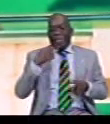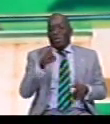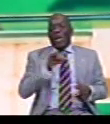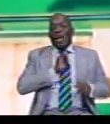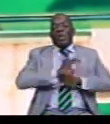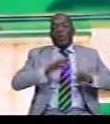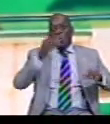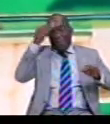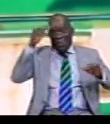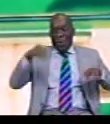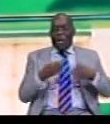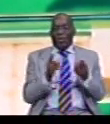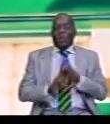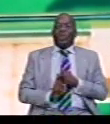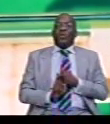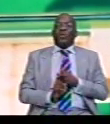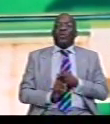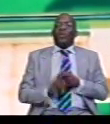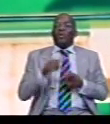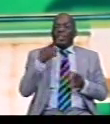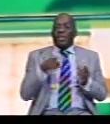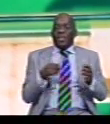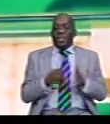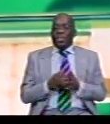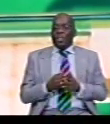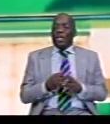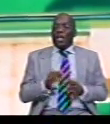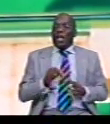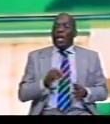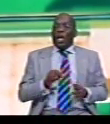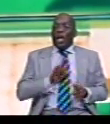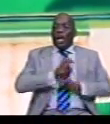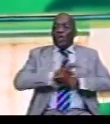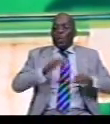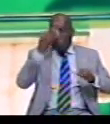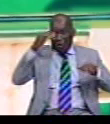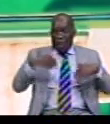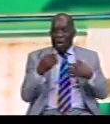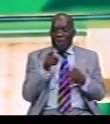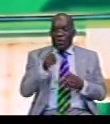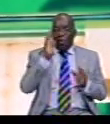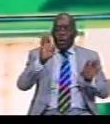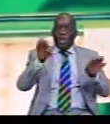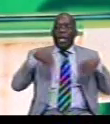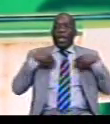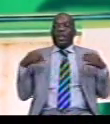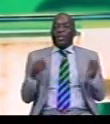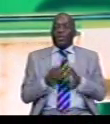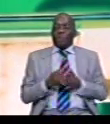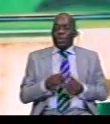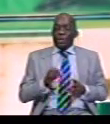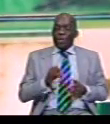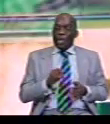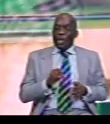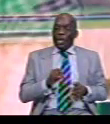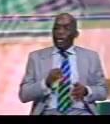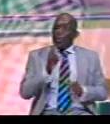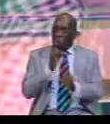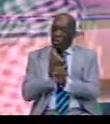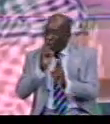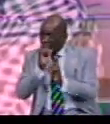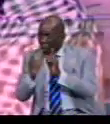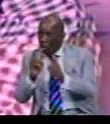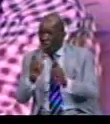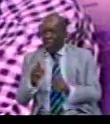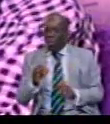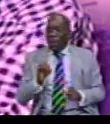you will accept this. You say, talk now. What's the problem? I saw something. What did you see? I saw